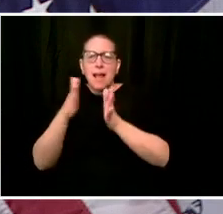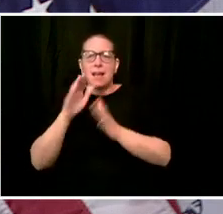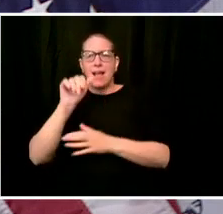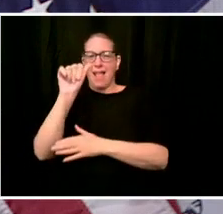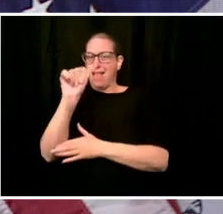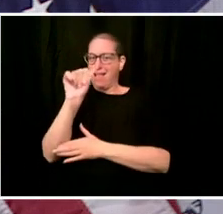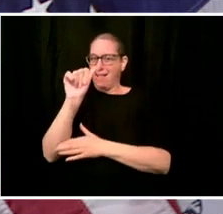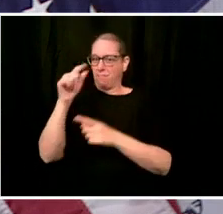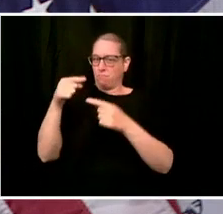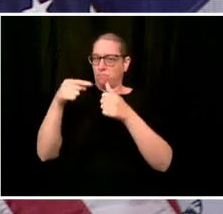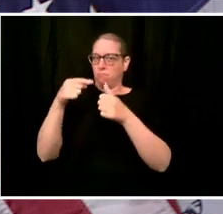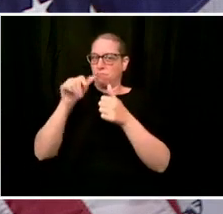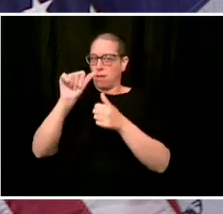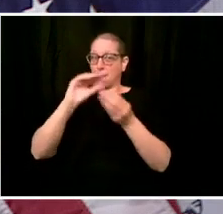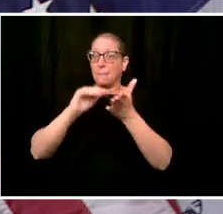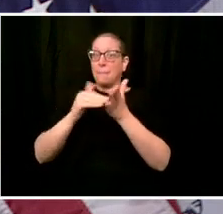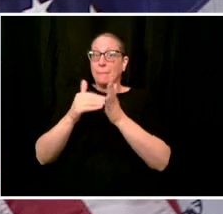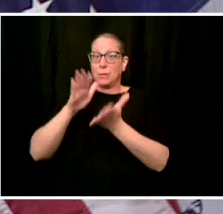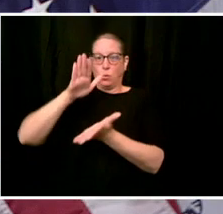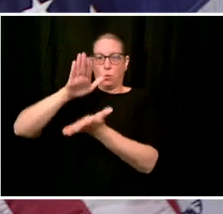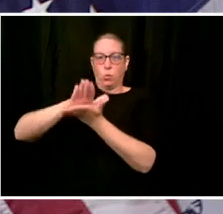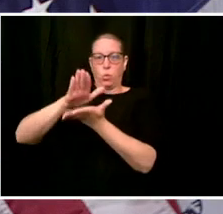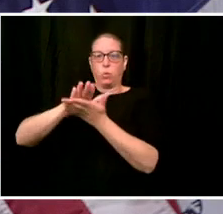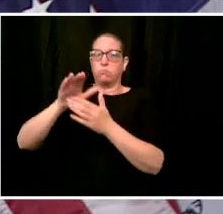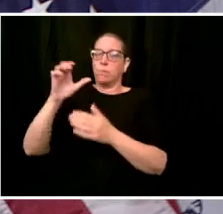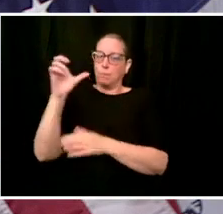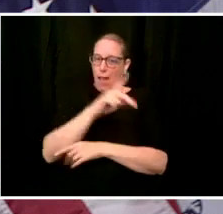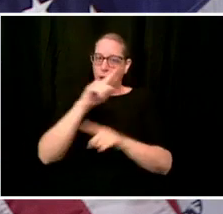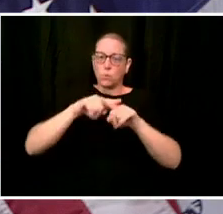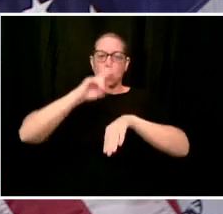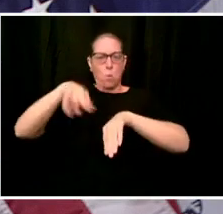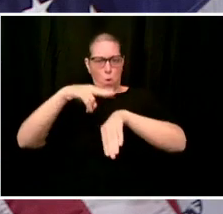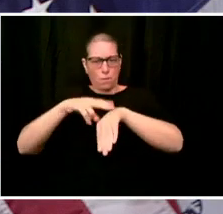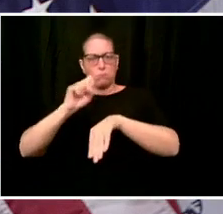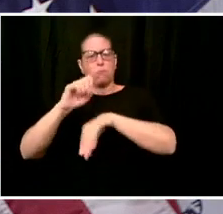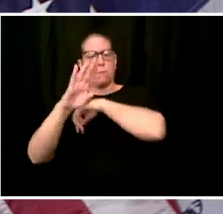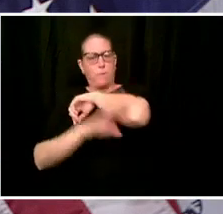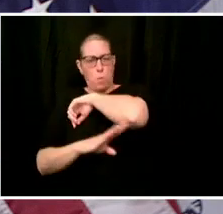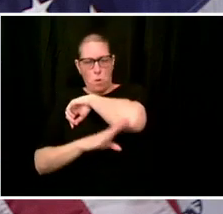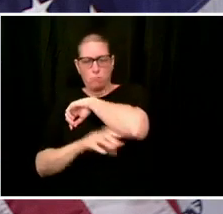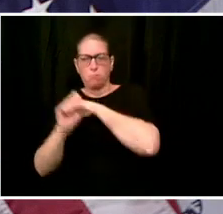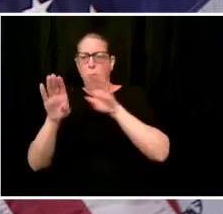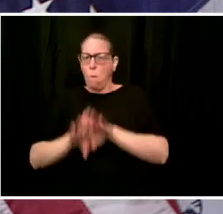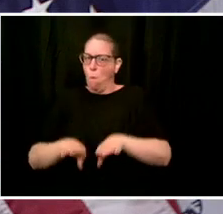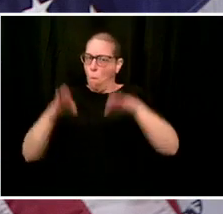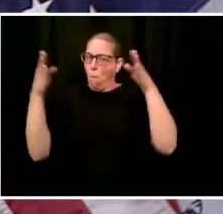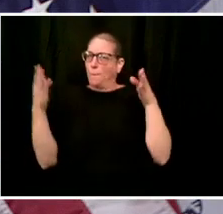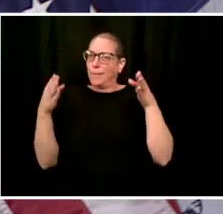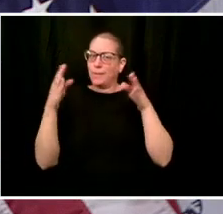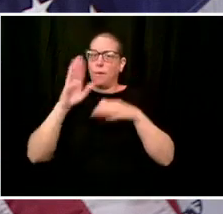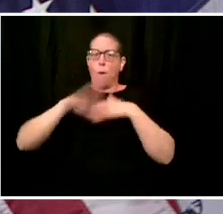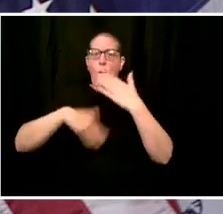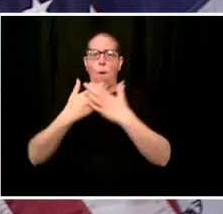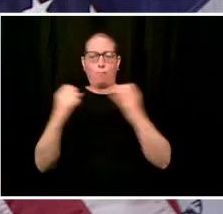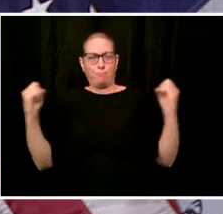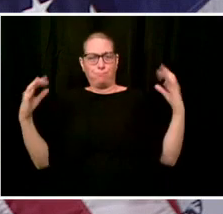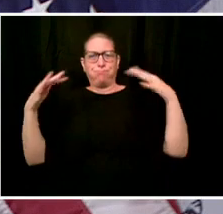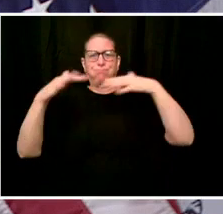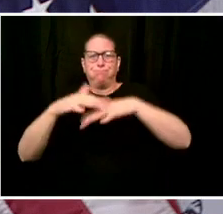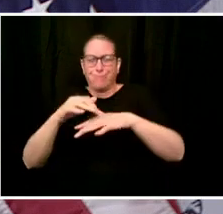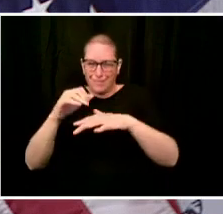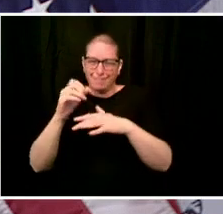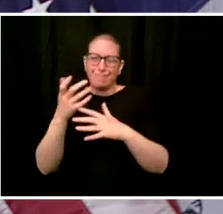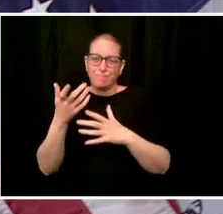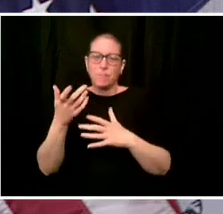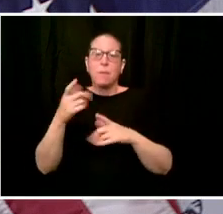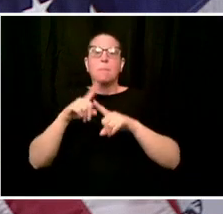permutations that still could allow us to give kids a great education and take a major step back to normal. But it's way too early to know which